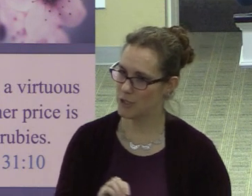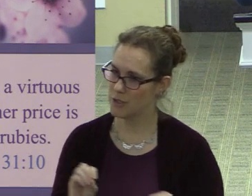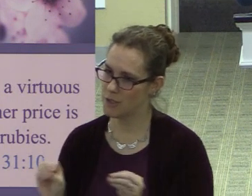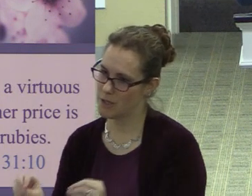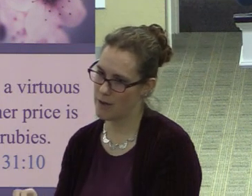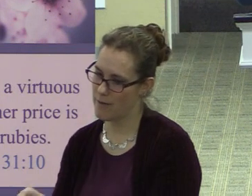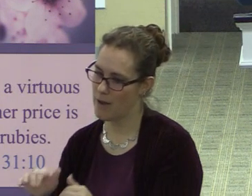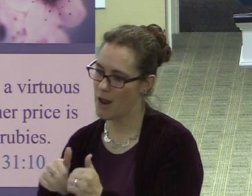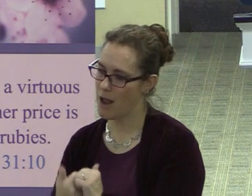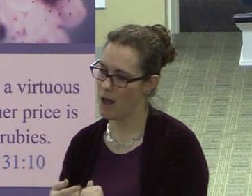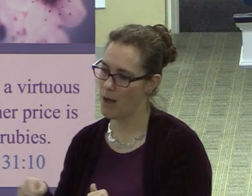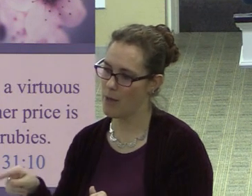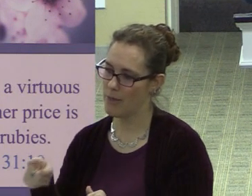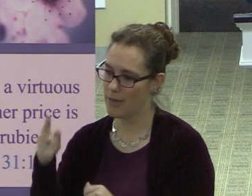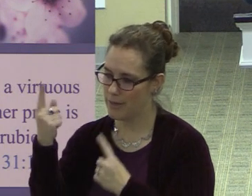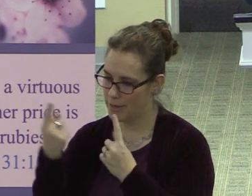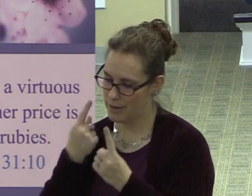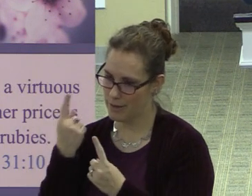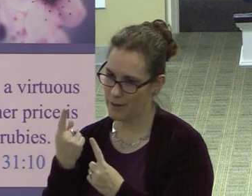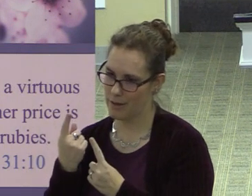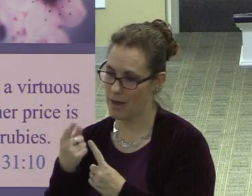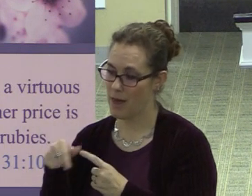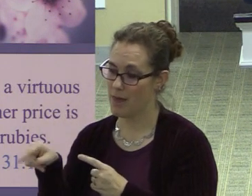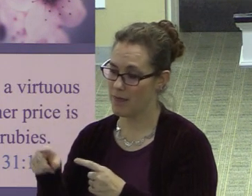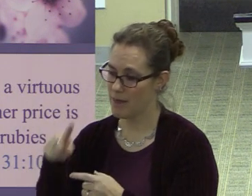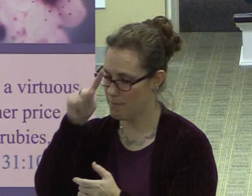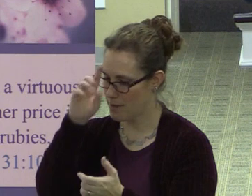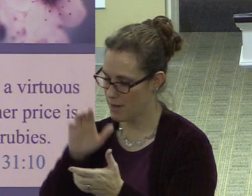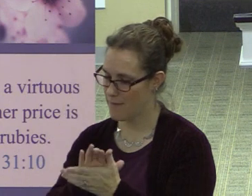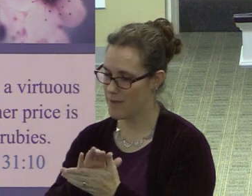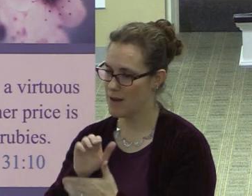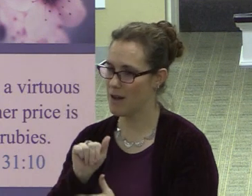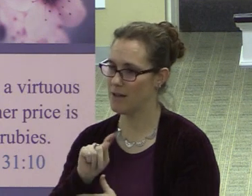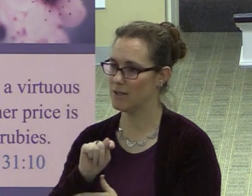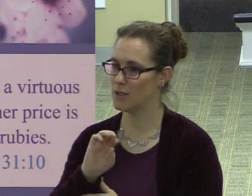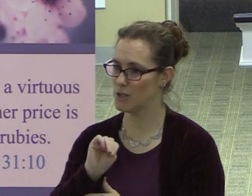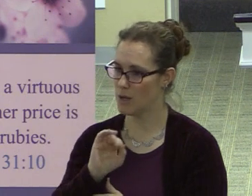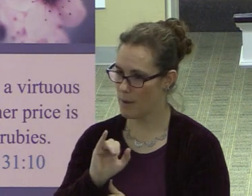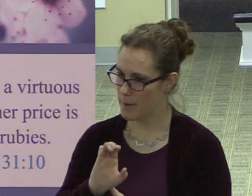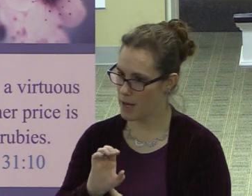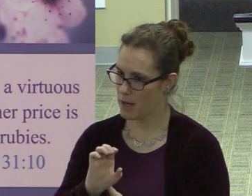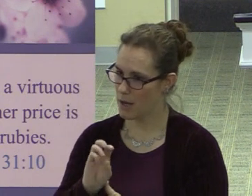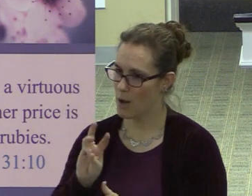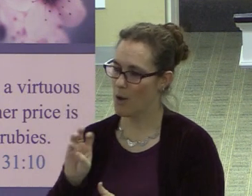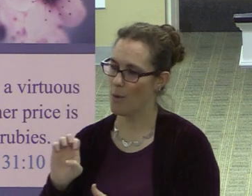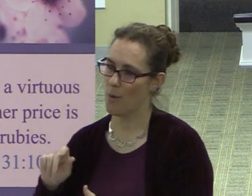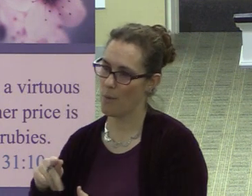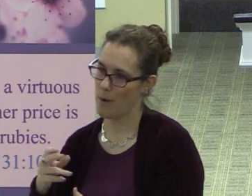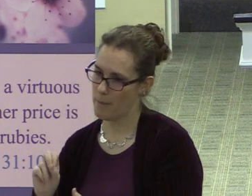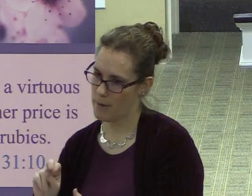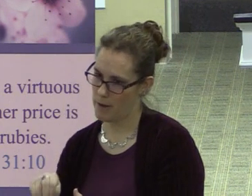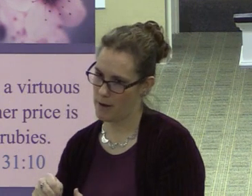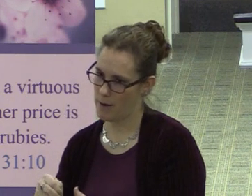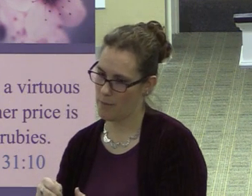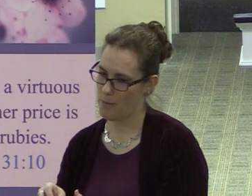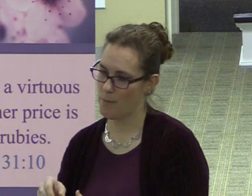think. And they believed that an atomic weapon would produce how they viewed the